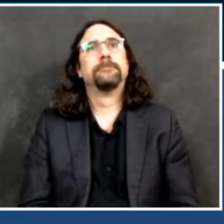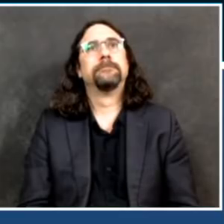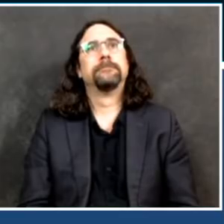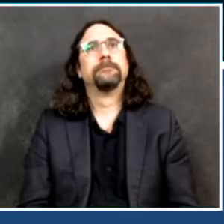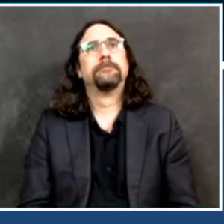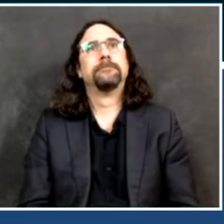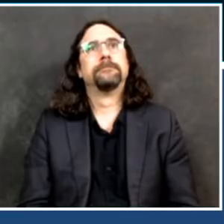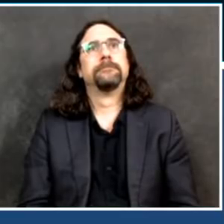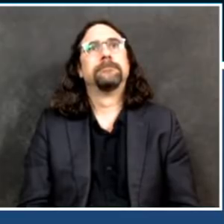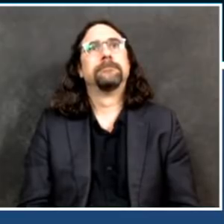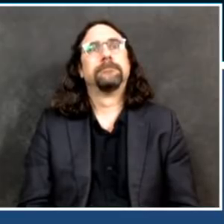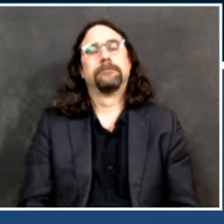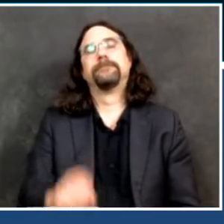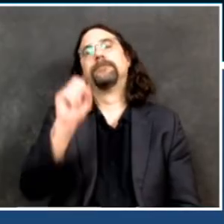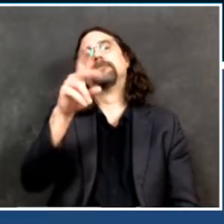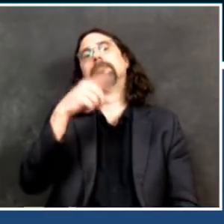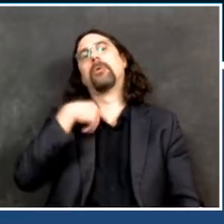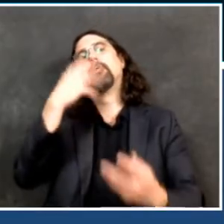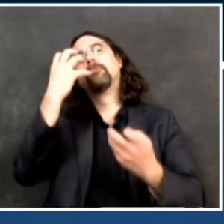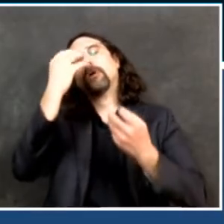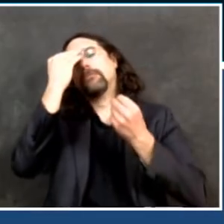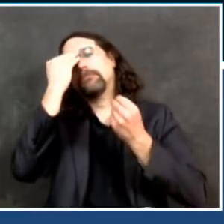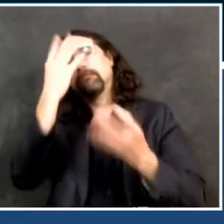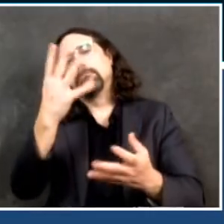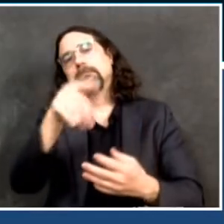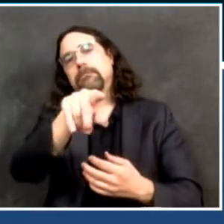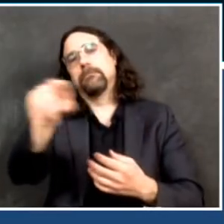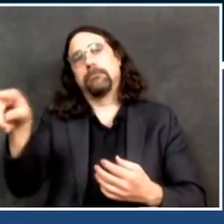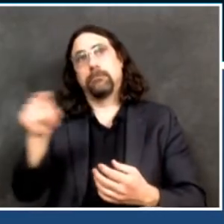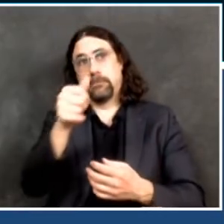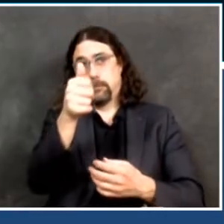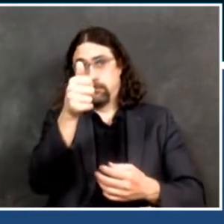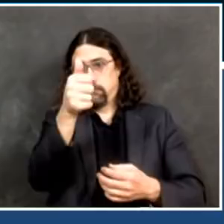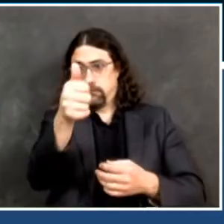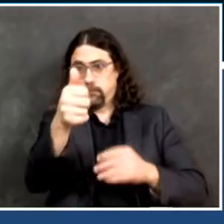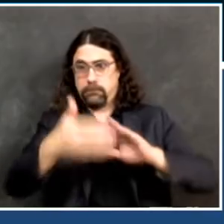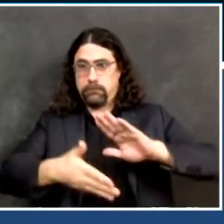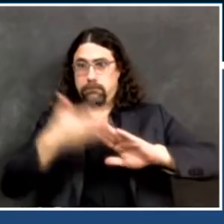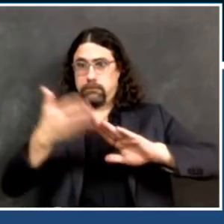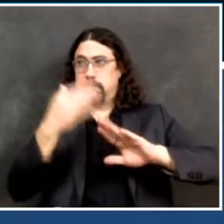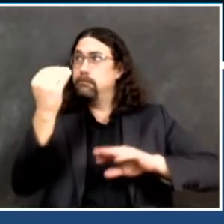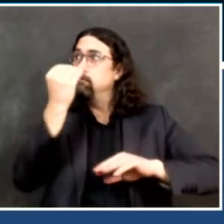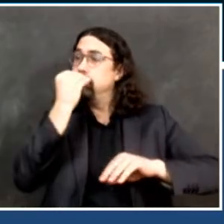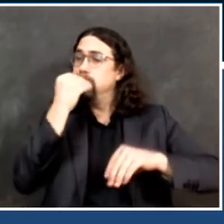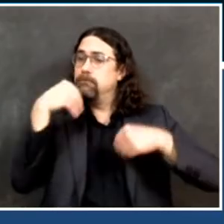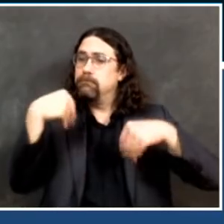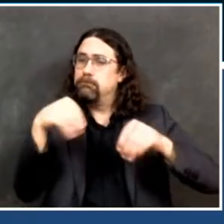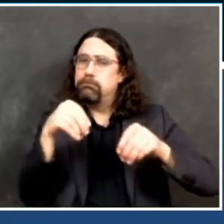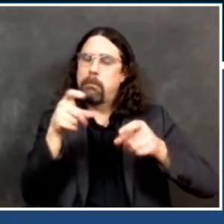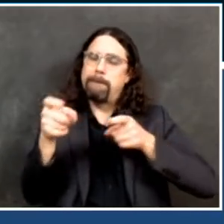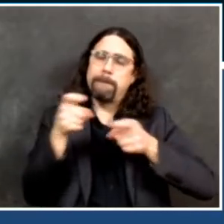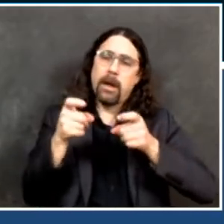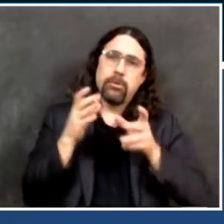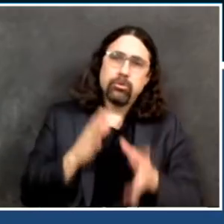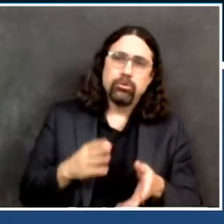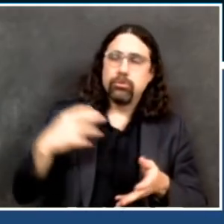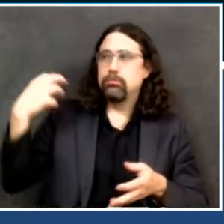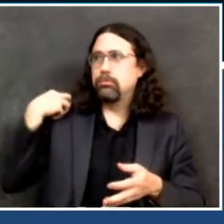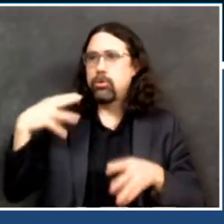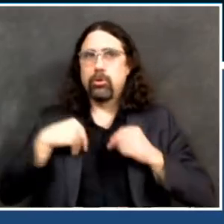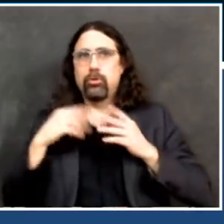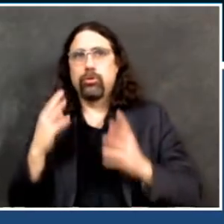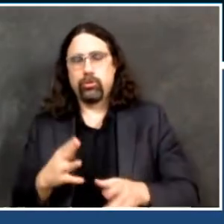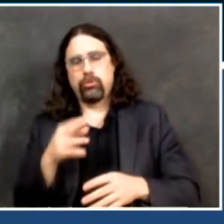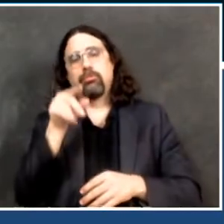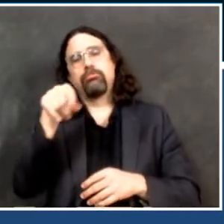store, making clear that that's the right way to do things, and that's a requirement of your particular store. That is legal